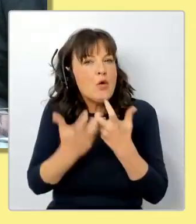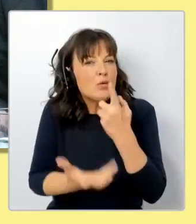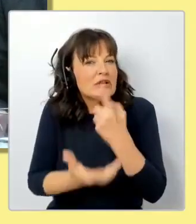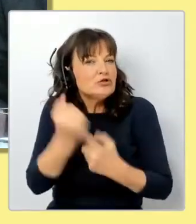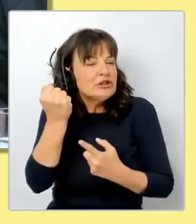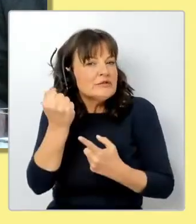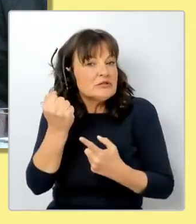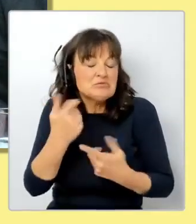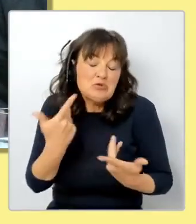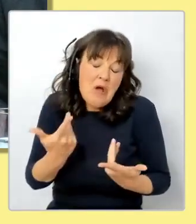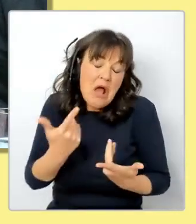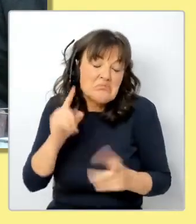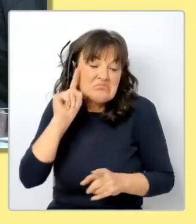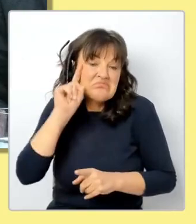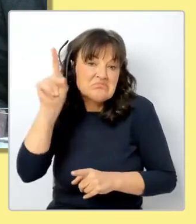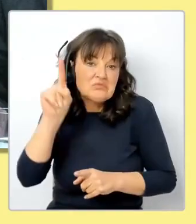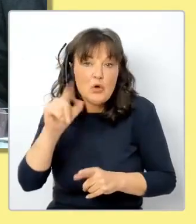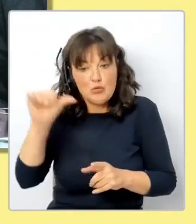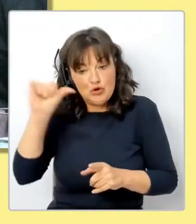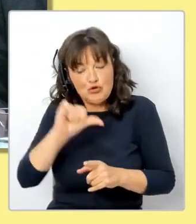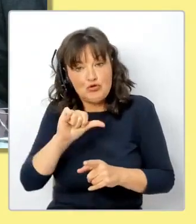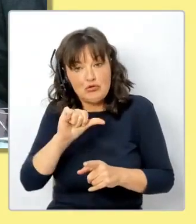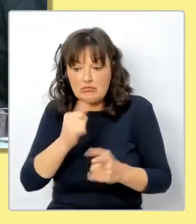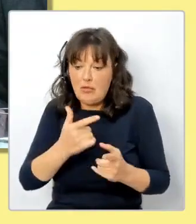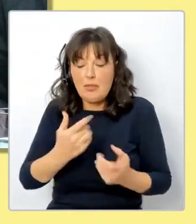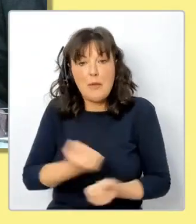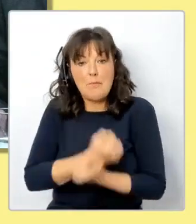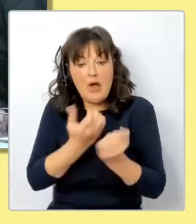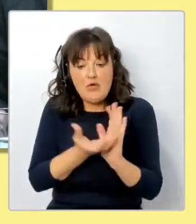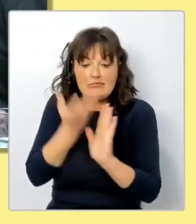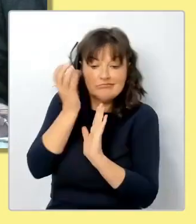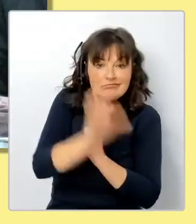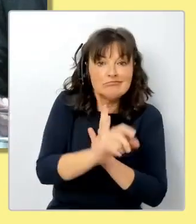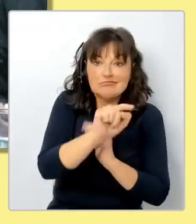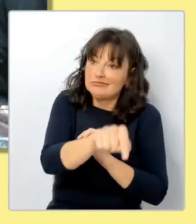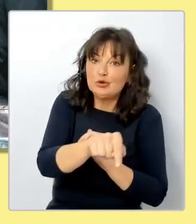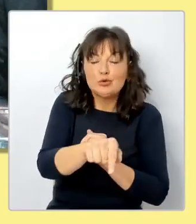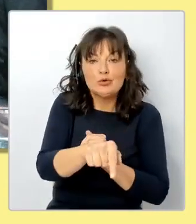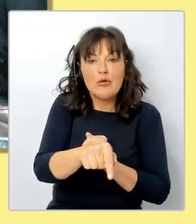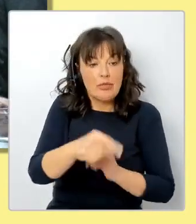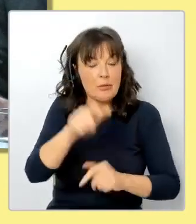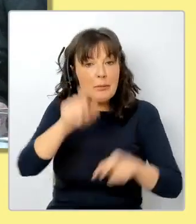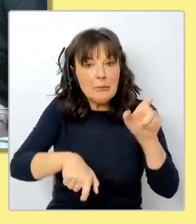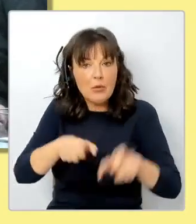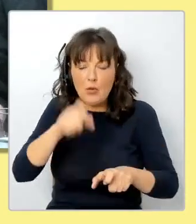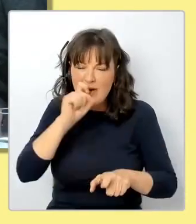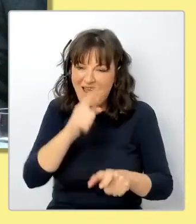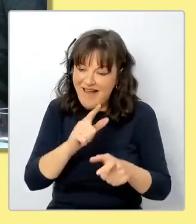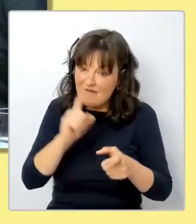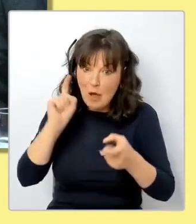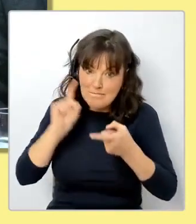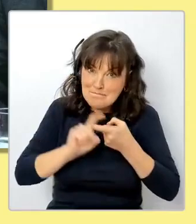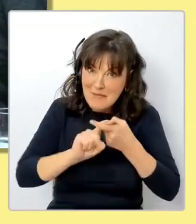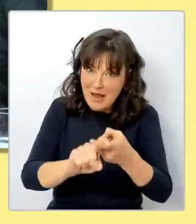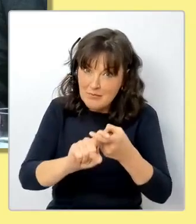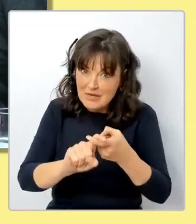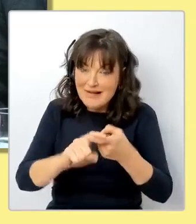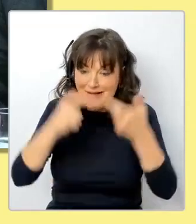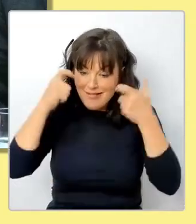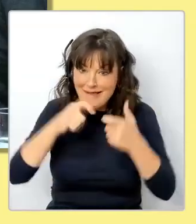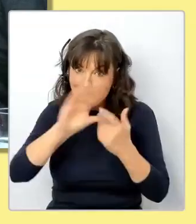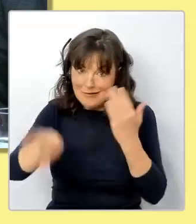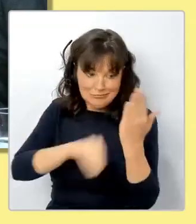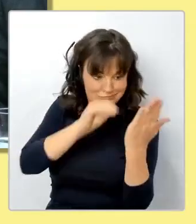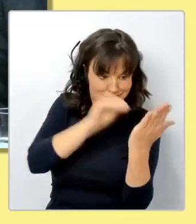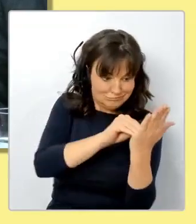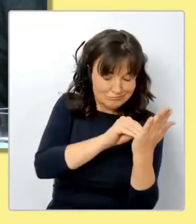suggesting that we give that power back to the Scottish people, we allow them to choose, we have a permanent mechanism in place for the people of Scotland